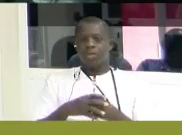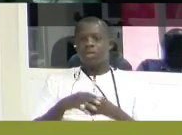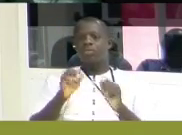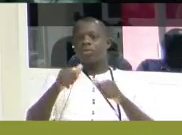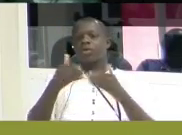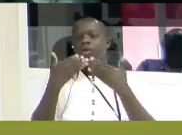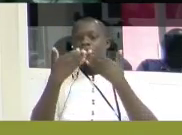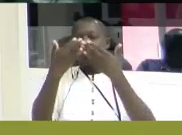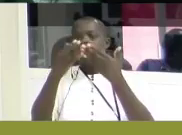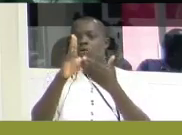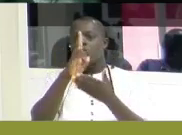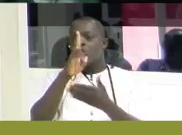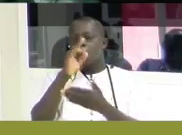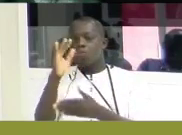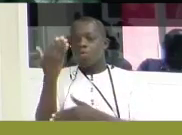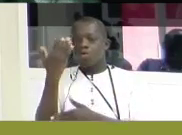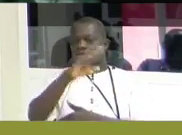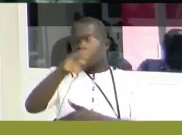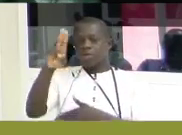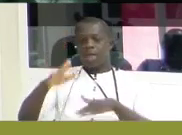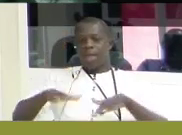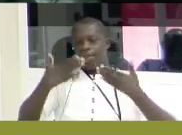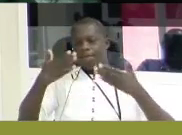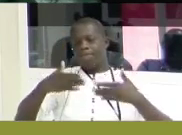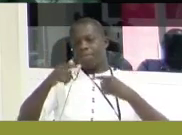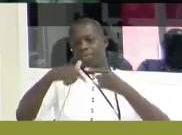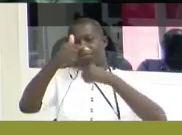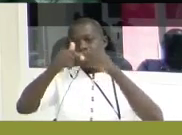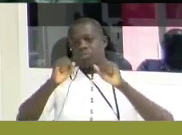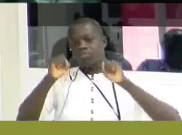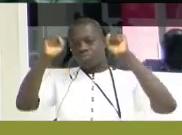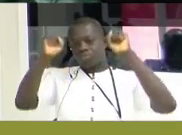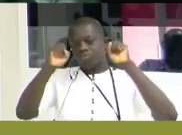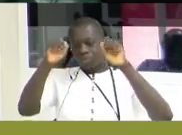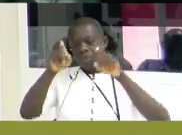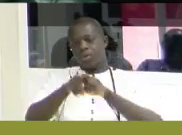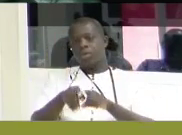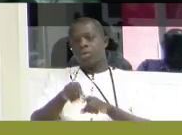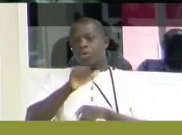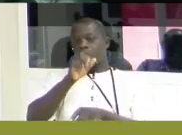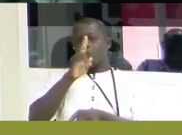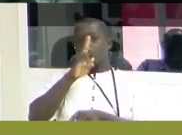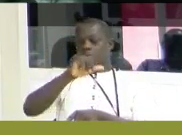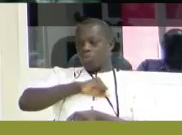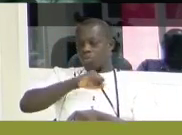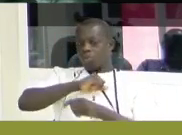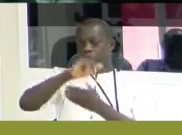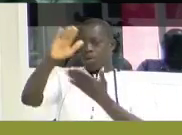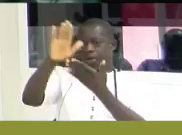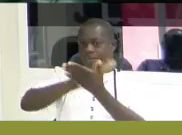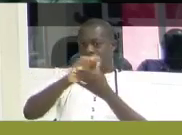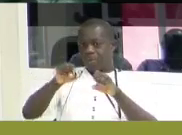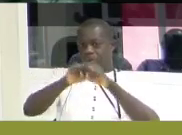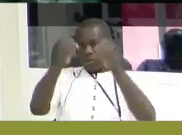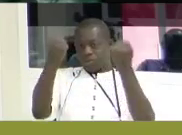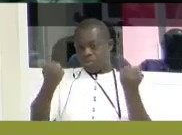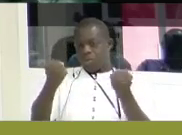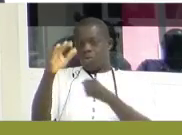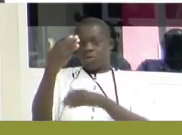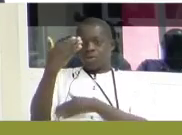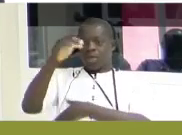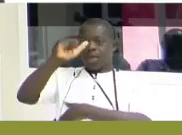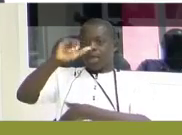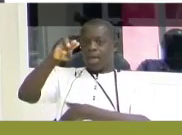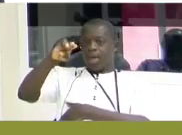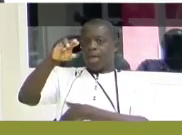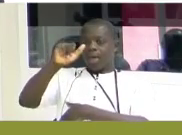procession? Well, as I said, the paper, the proprietor's name on the paper is Amadou Samba. And we all know